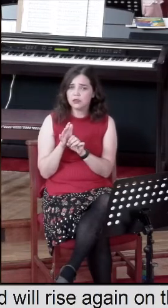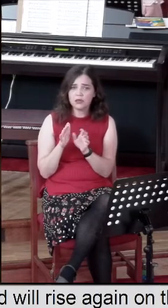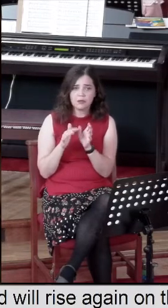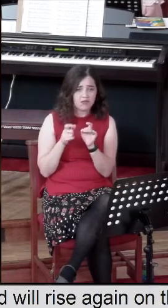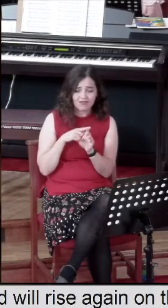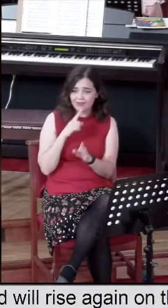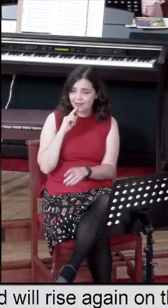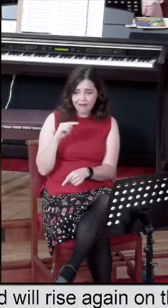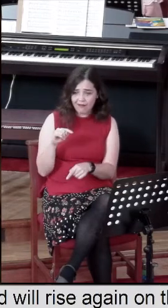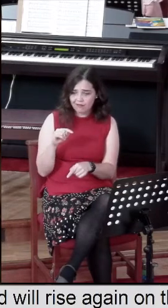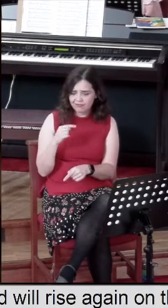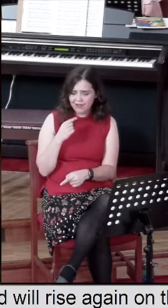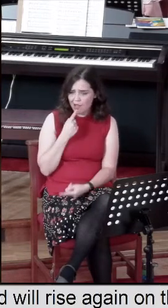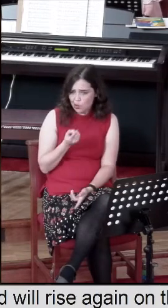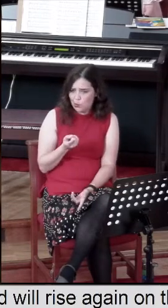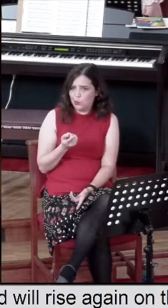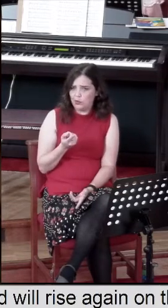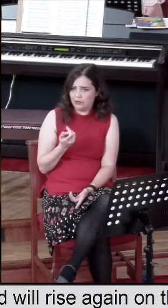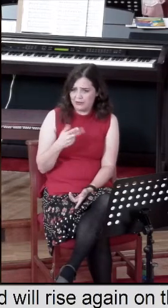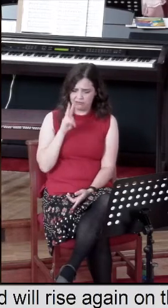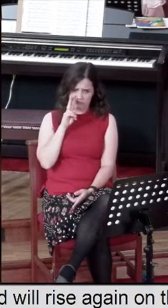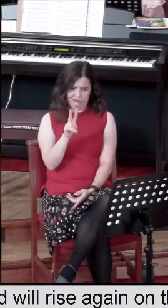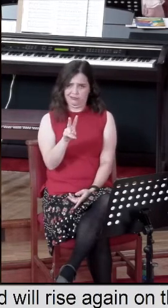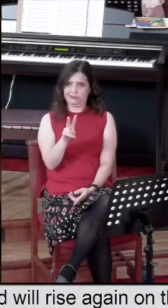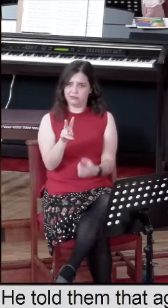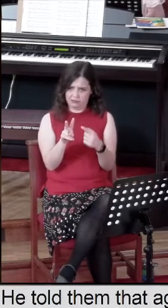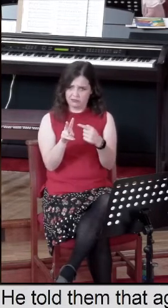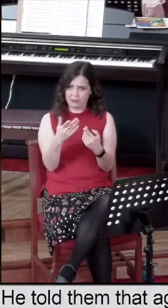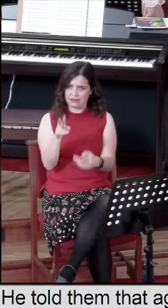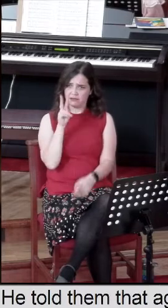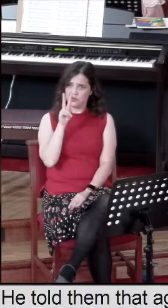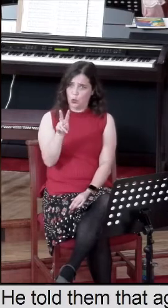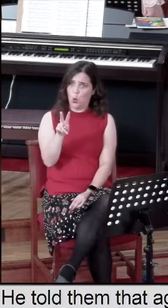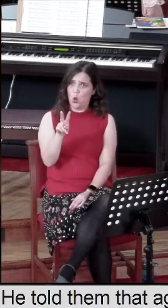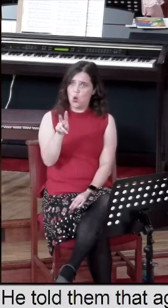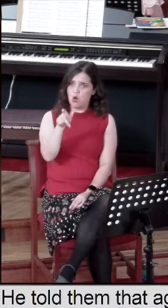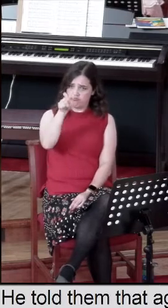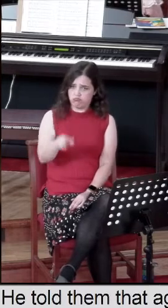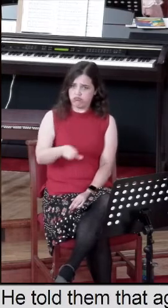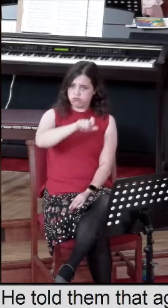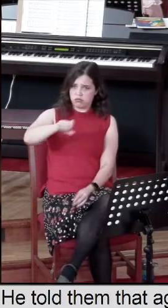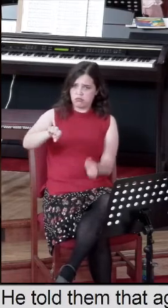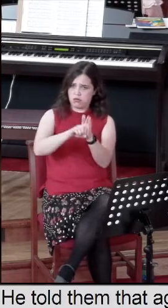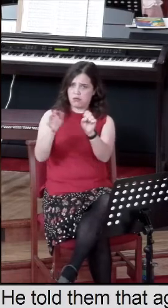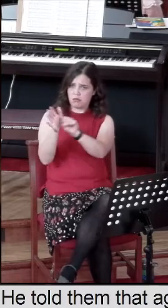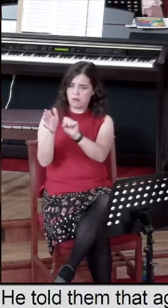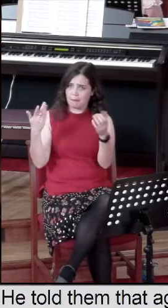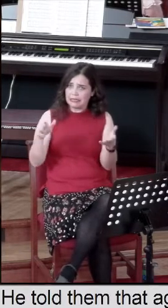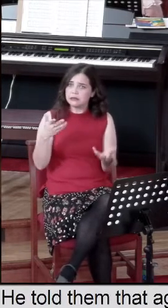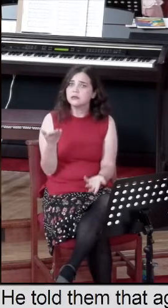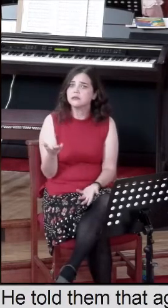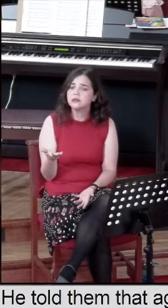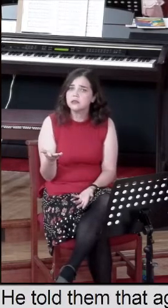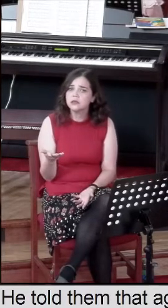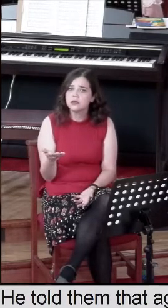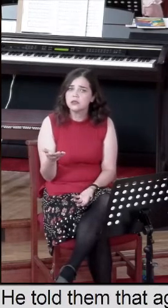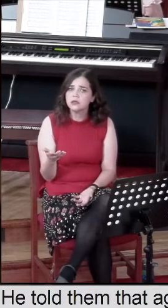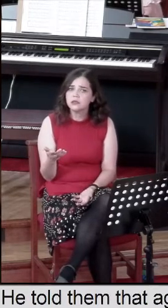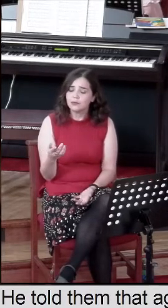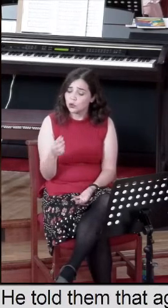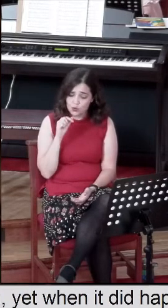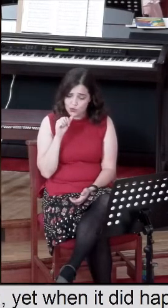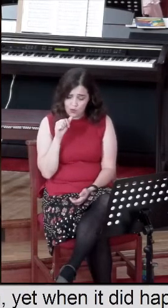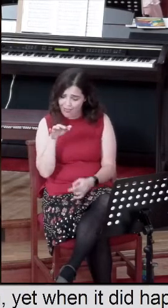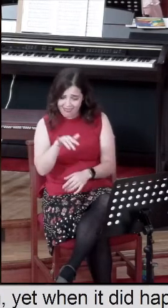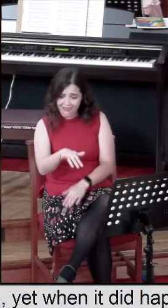argue with that. There was no doubt about that. Jesus had been crucified. And they said, look, he's not here. And